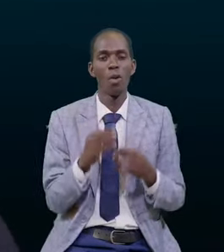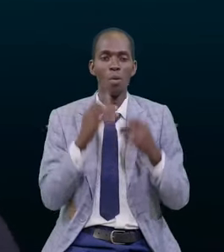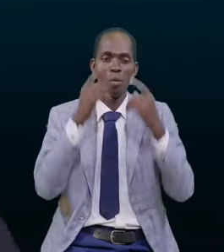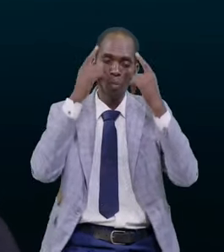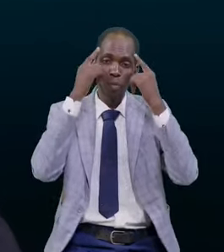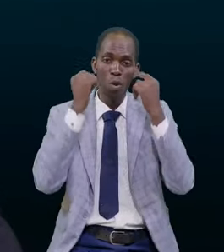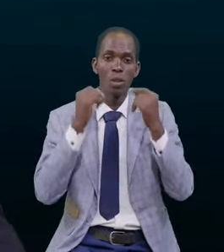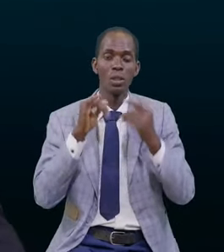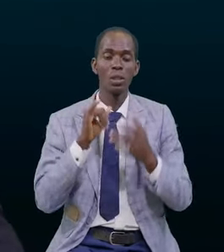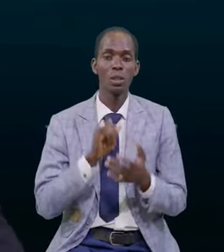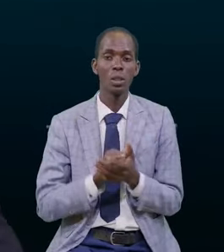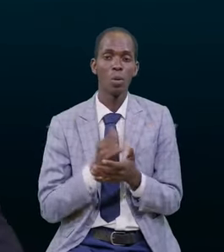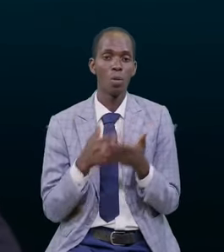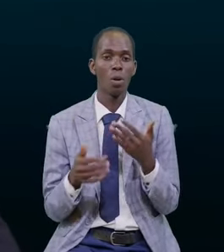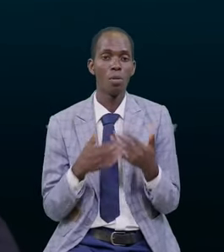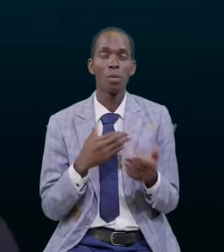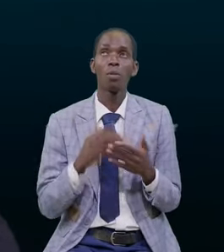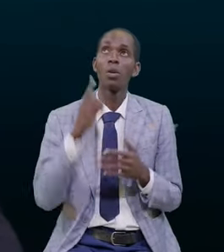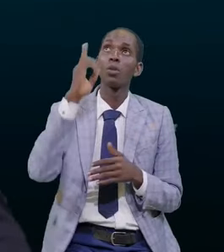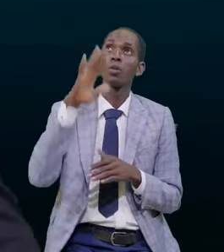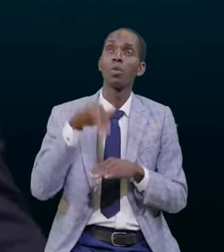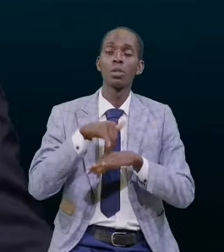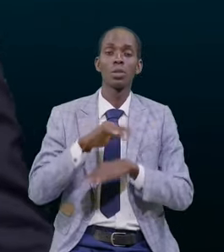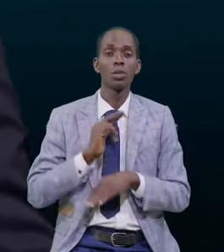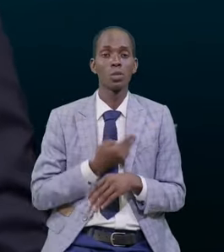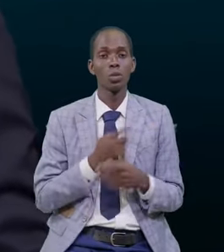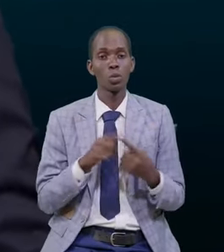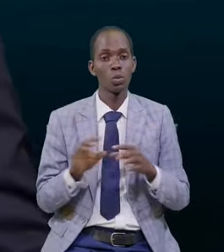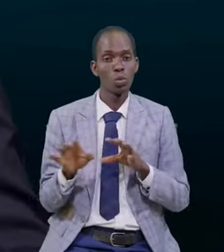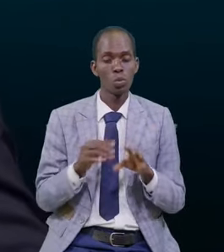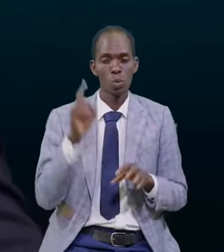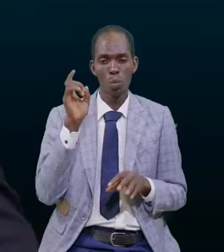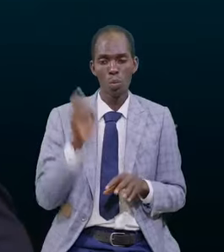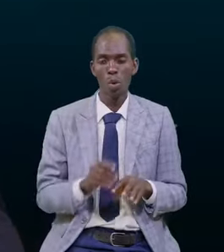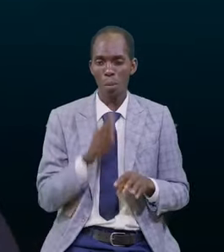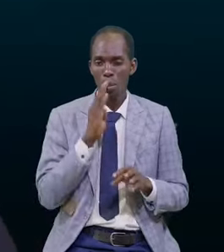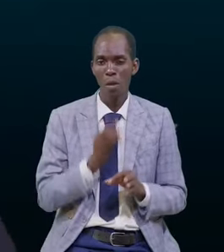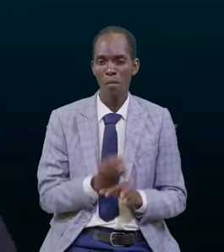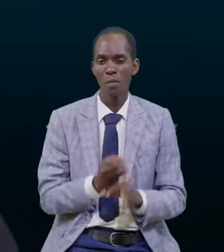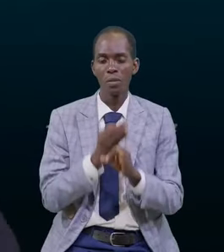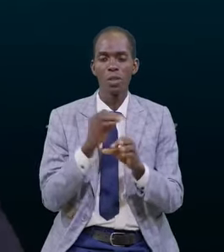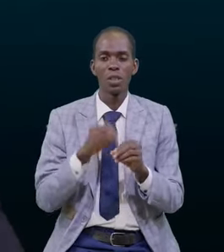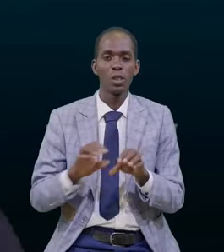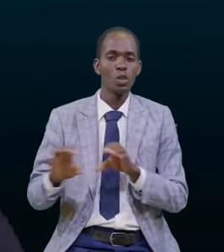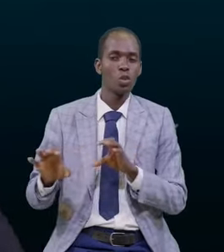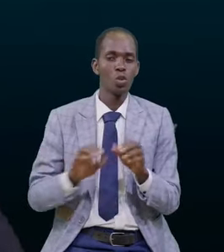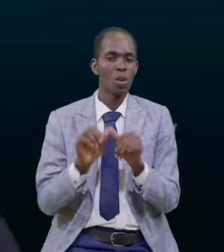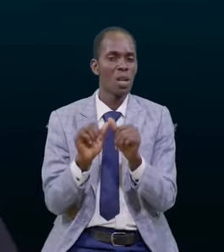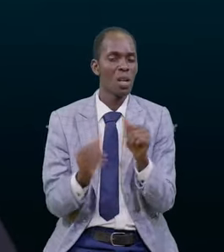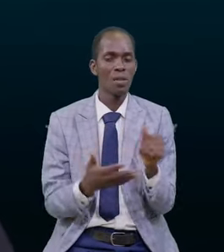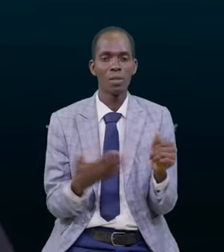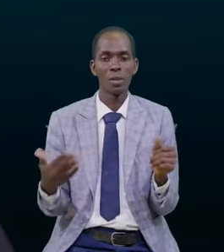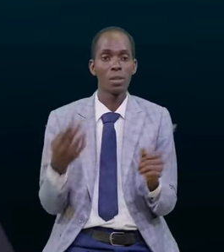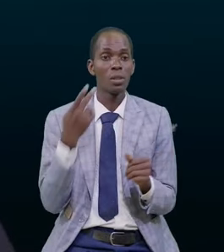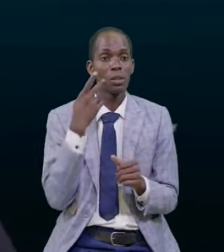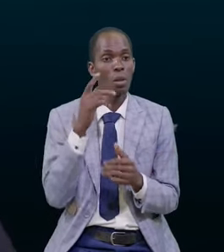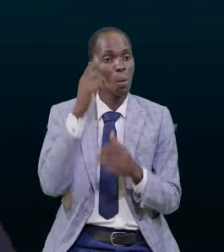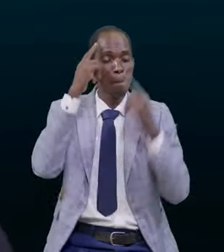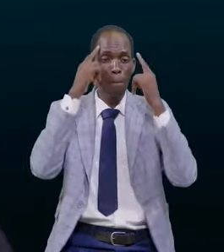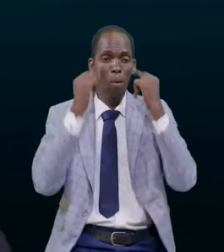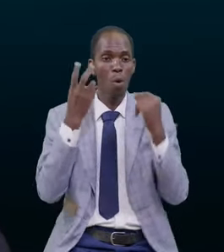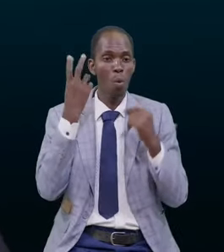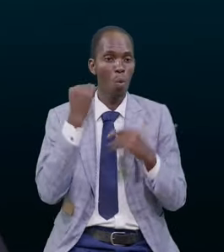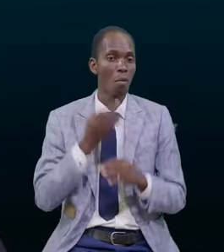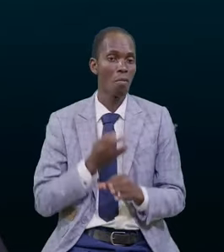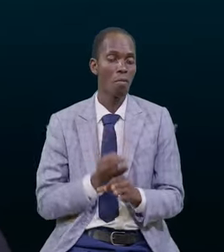faithful to God in everything in discharging that responsibility Moses was faithful in all his house what house are we